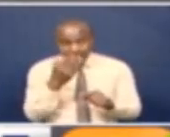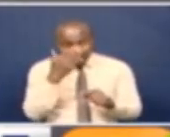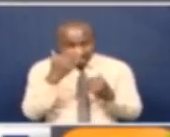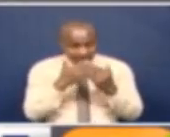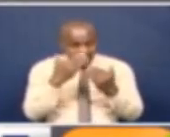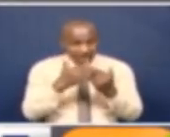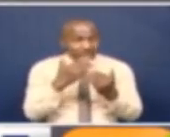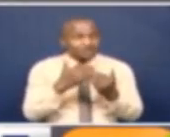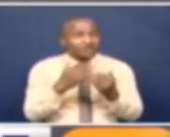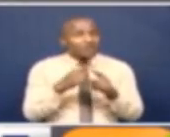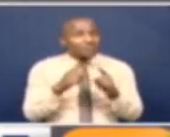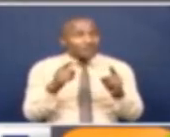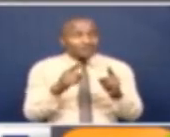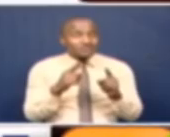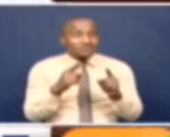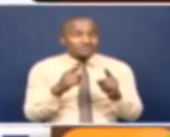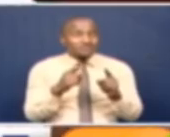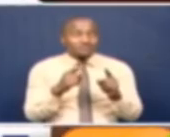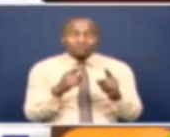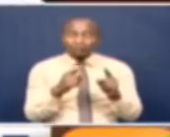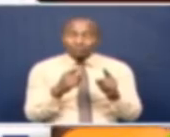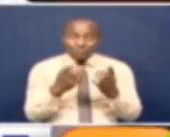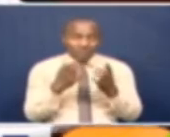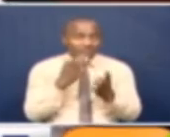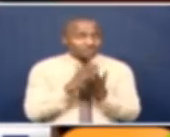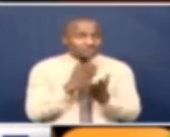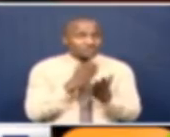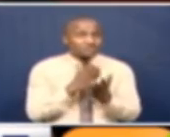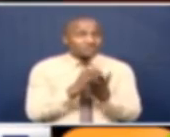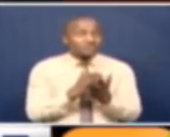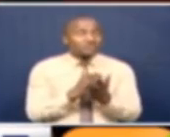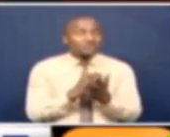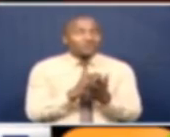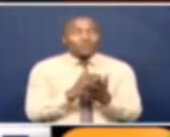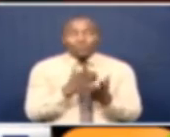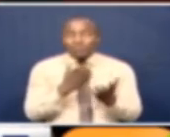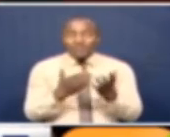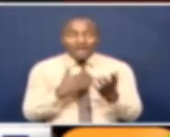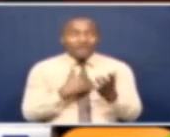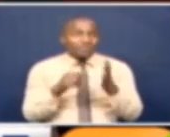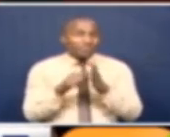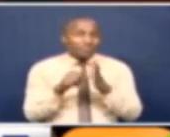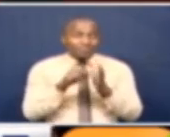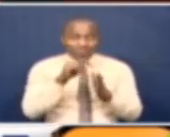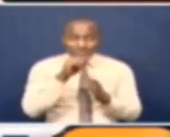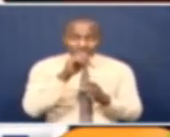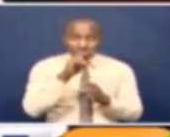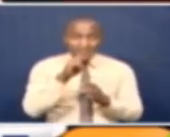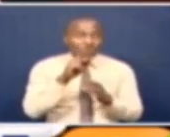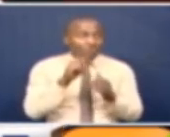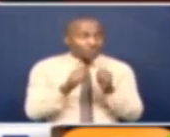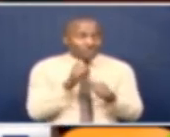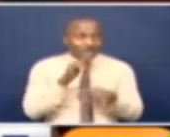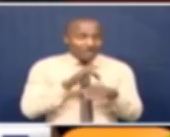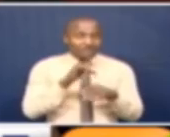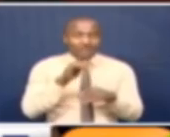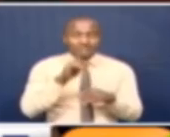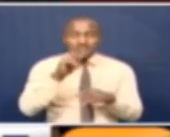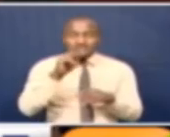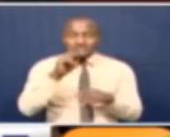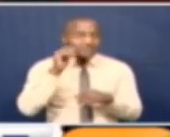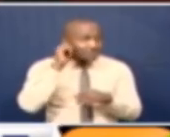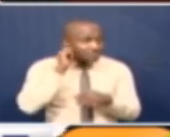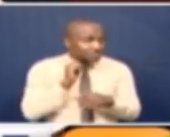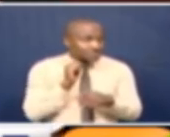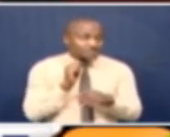I do care about you. As a matter of fact, let us be factual here. When we have a problem in Narok that affects the Kipsigis and the Maasais,